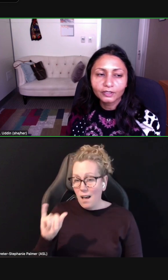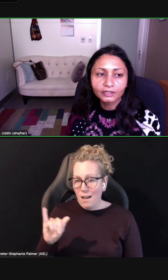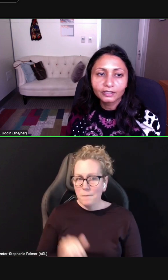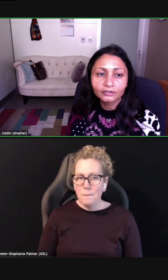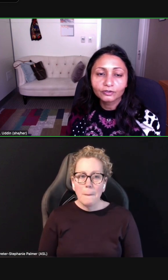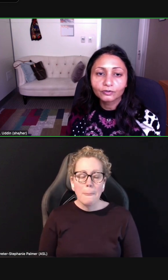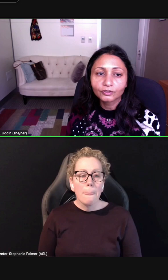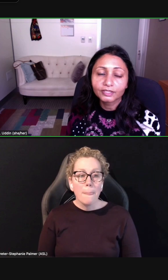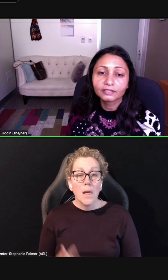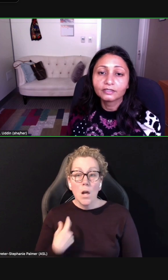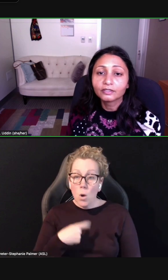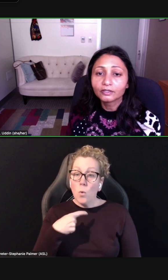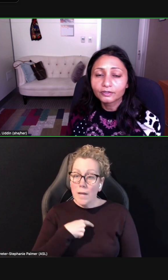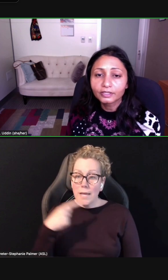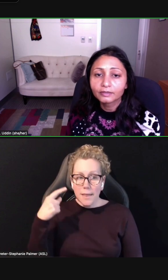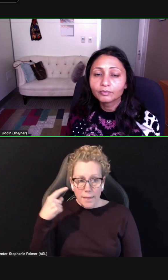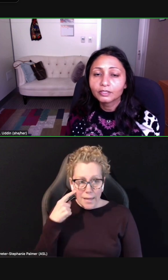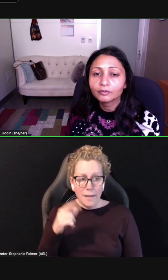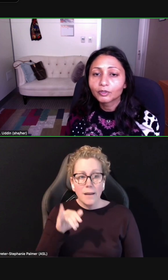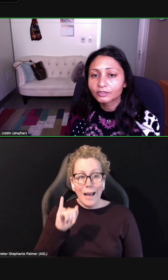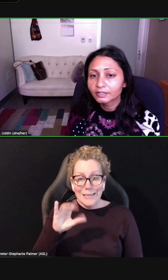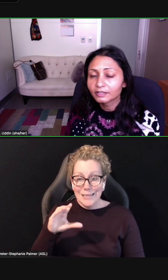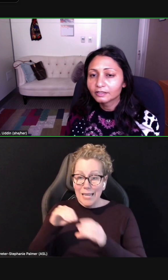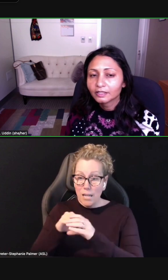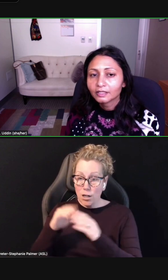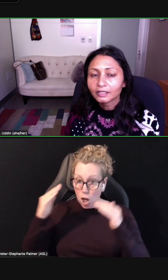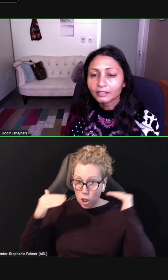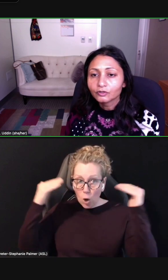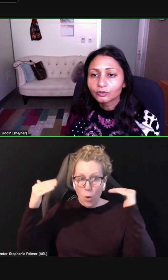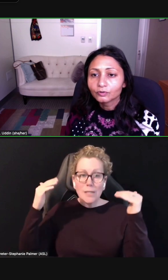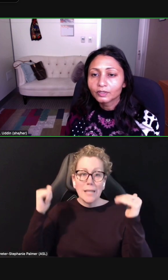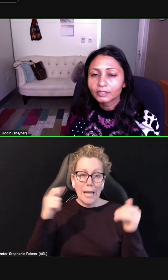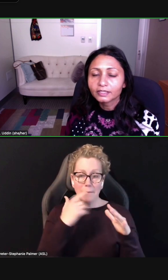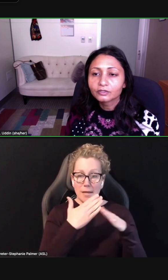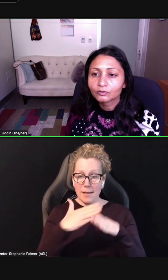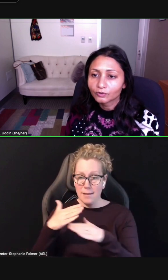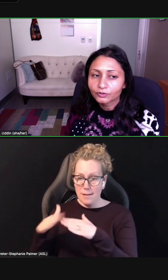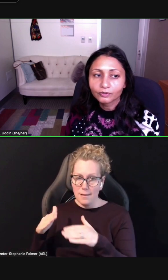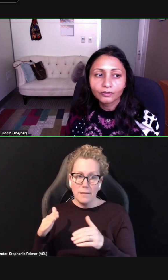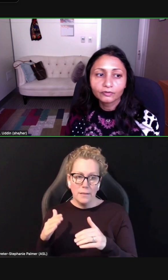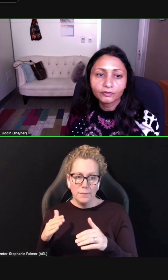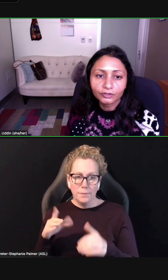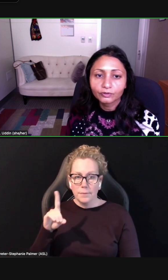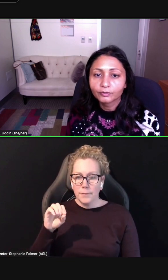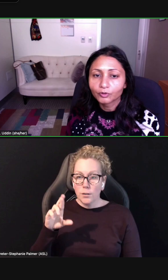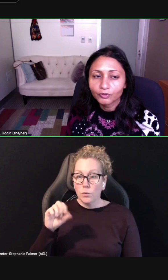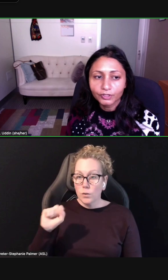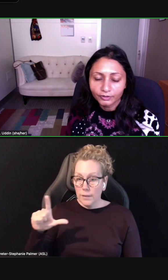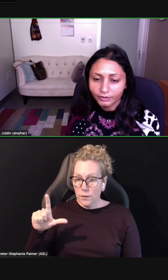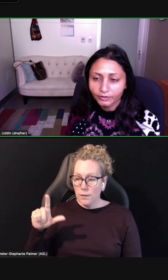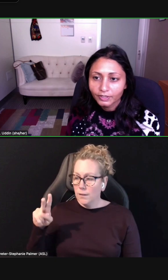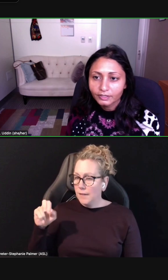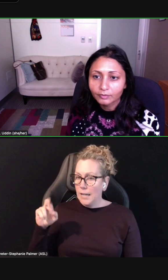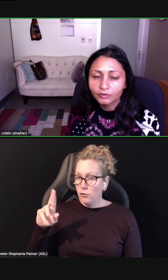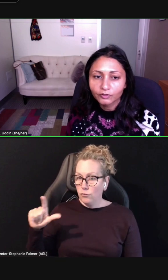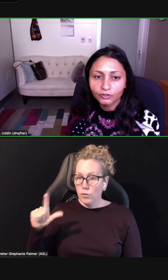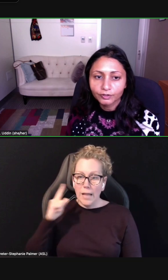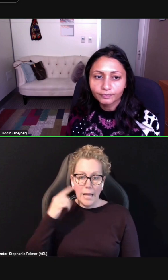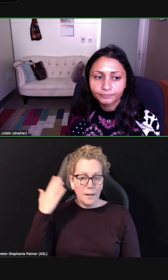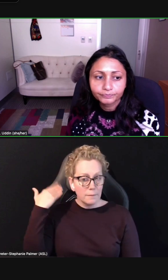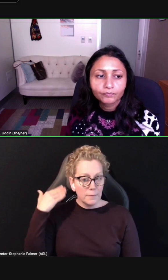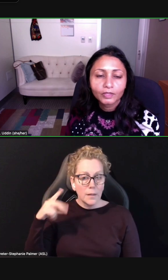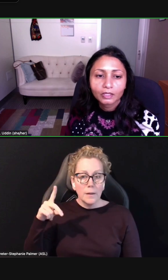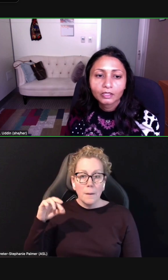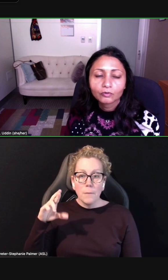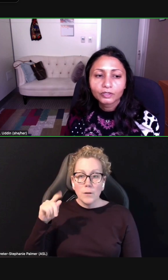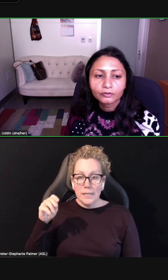basically, we think the insular cortex in adults can be parcellated into at least a dorsal, a ventral, and posterior